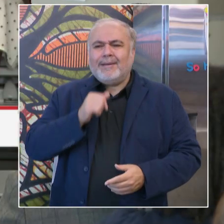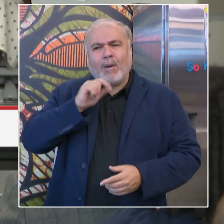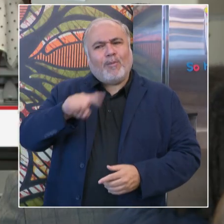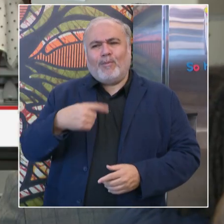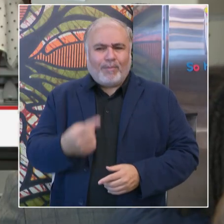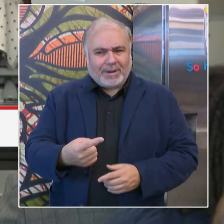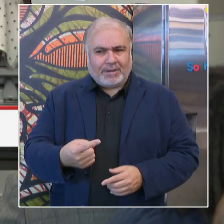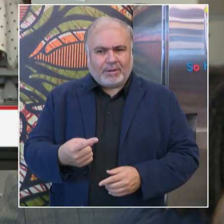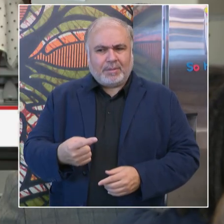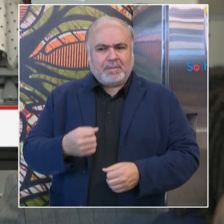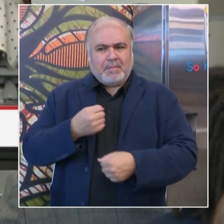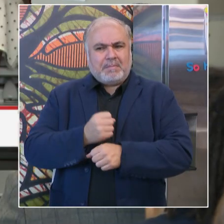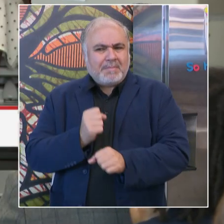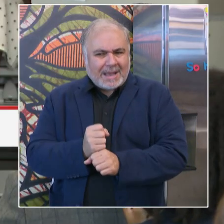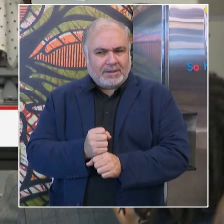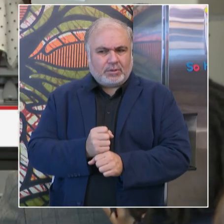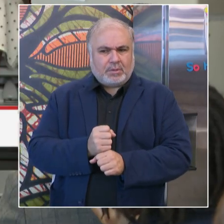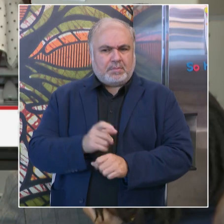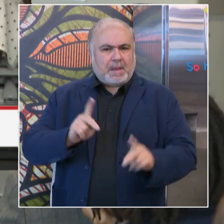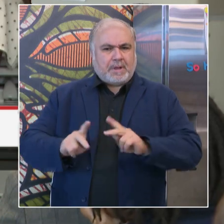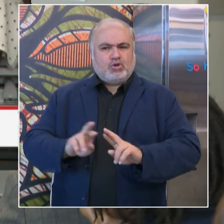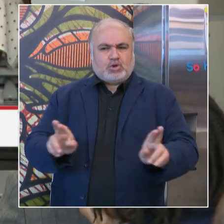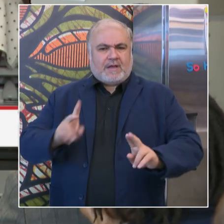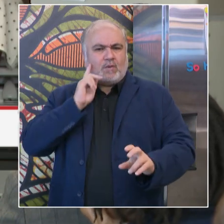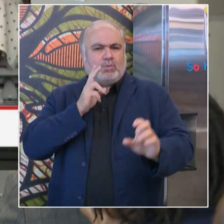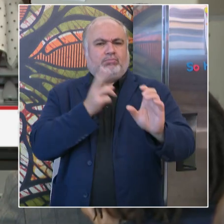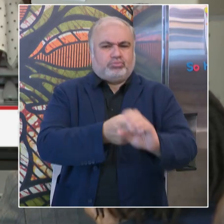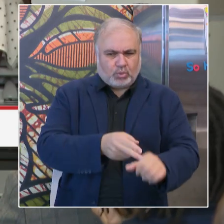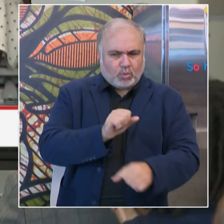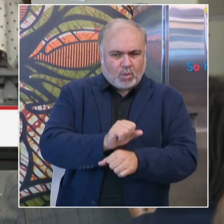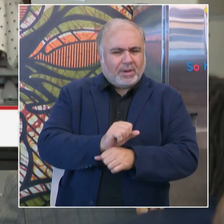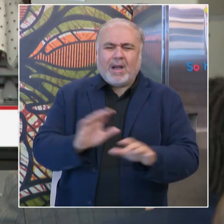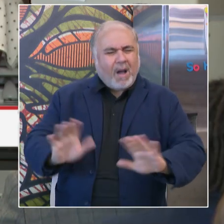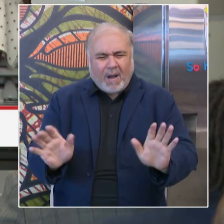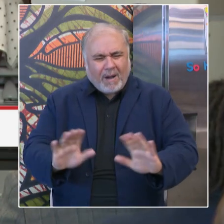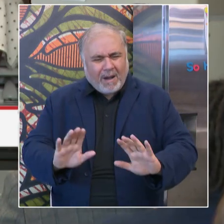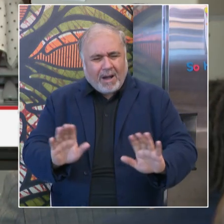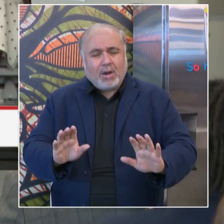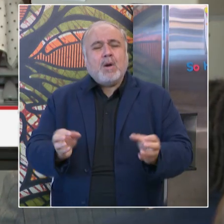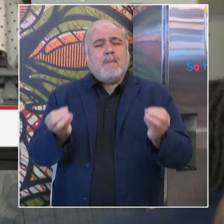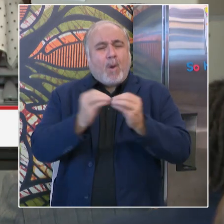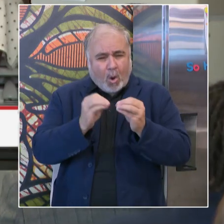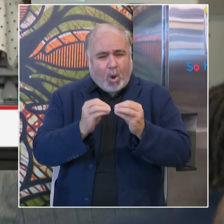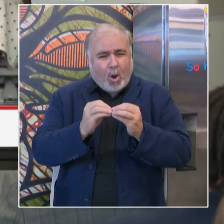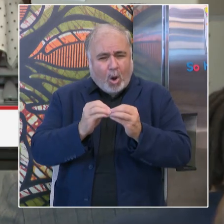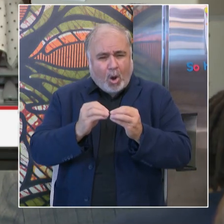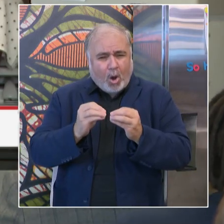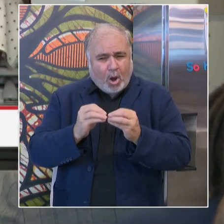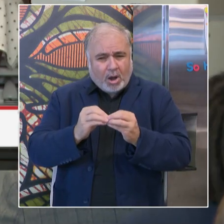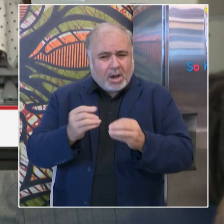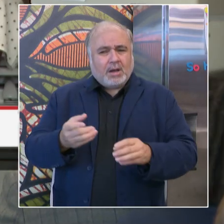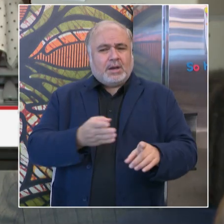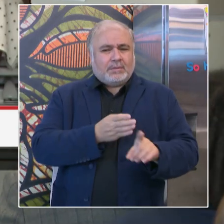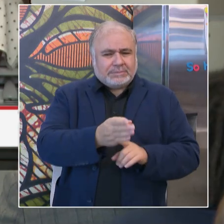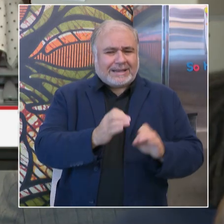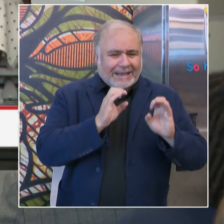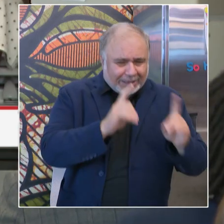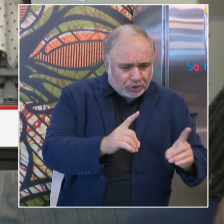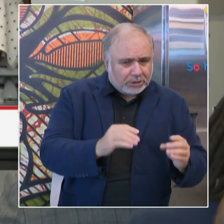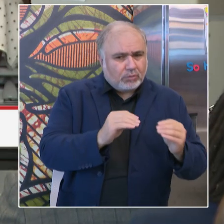In fact, we equally are excited about the part that the education and career advancement of these young people will play in